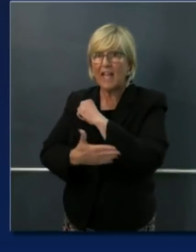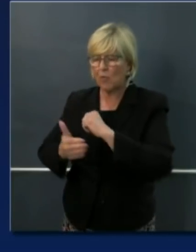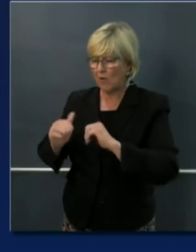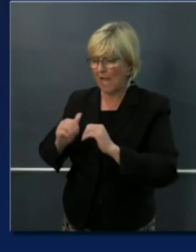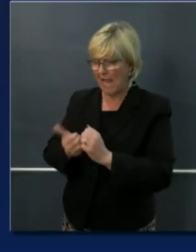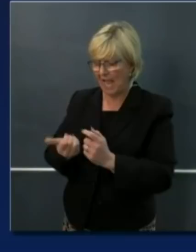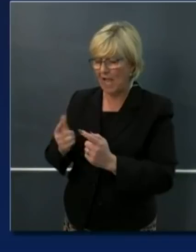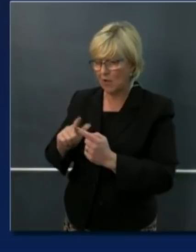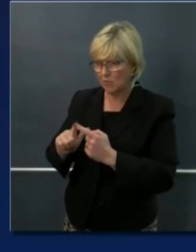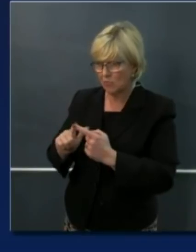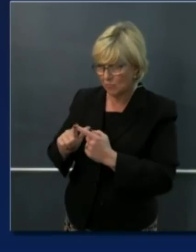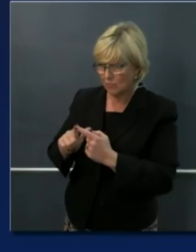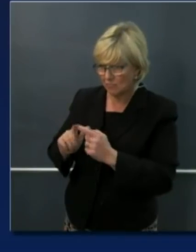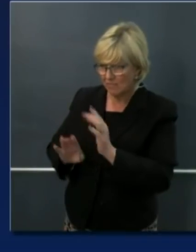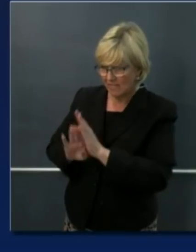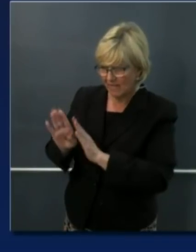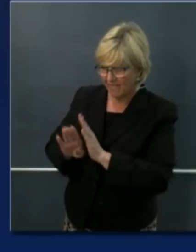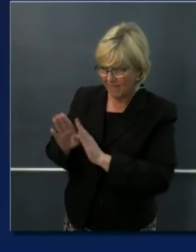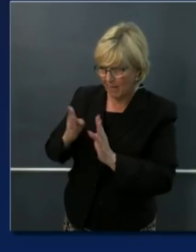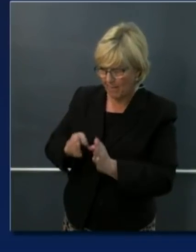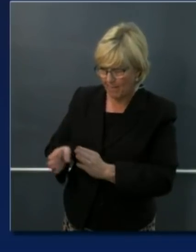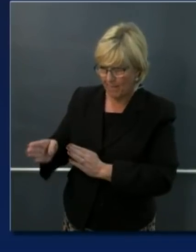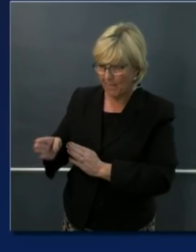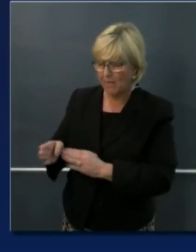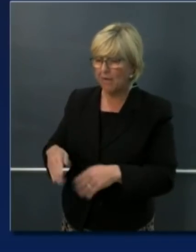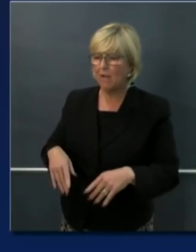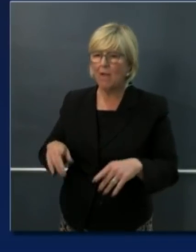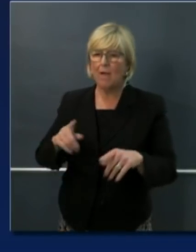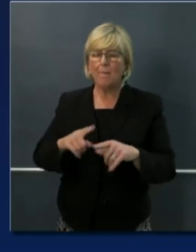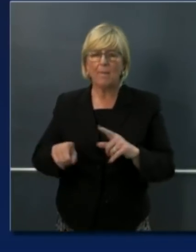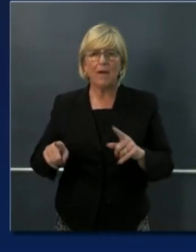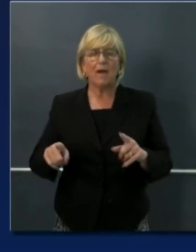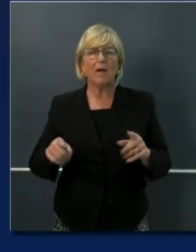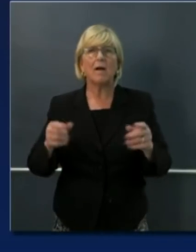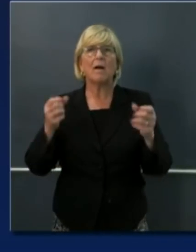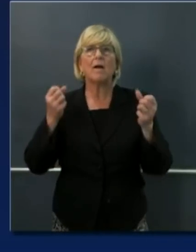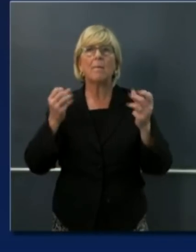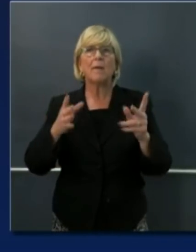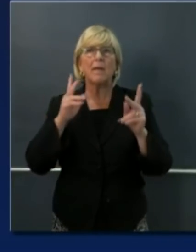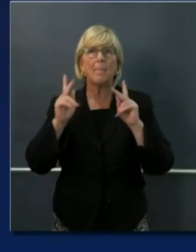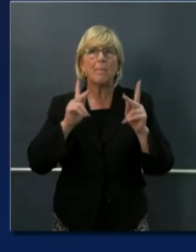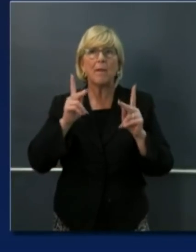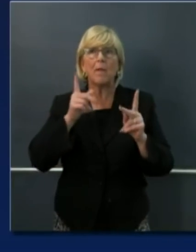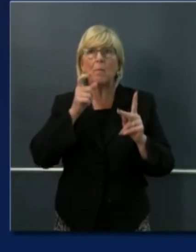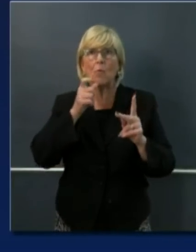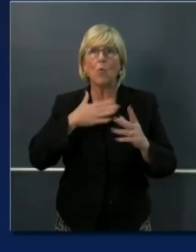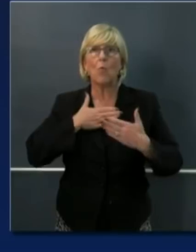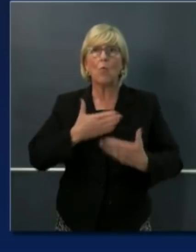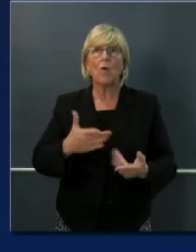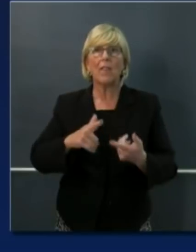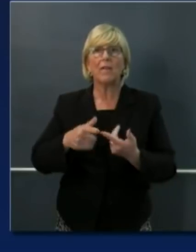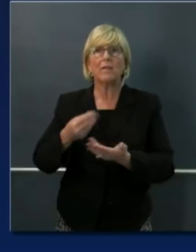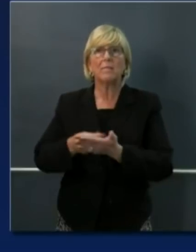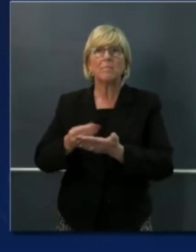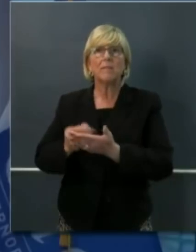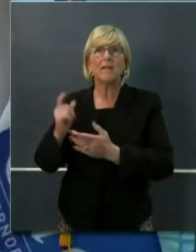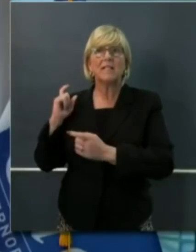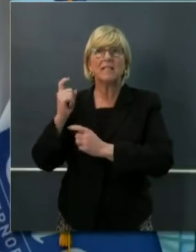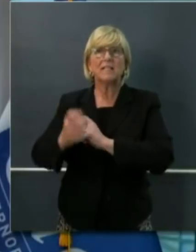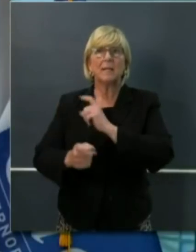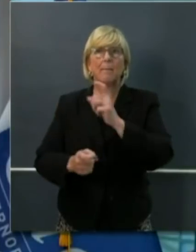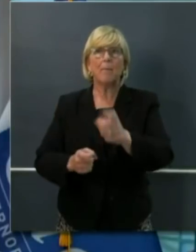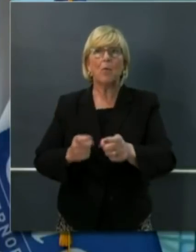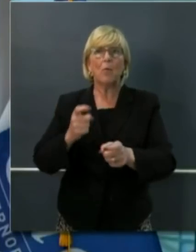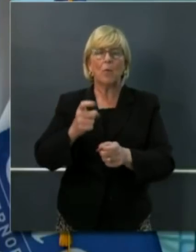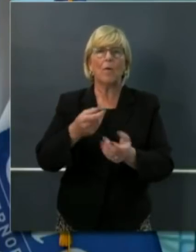those protocols and guidelines, but many in the philanthropic community, and we appreciate the support. I was on earlier